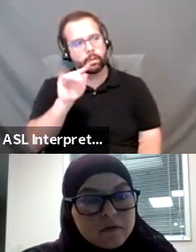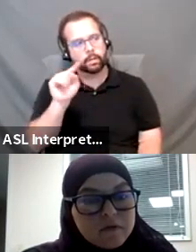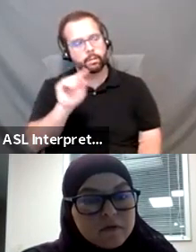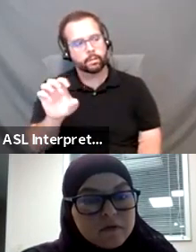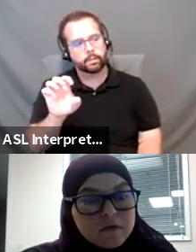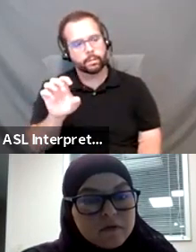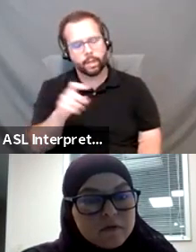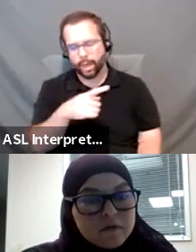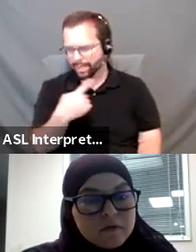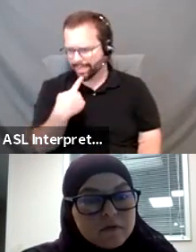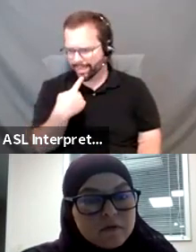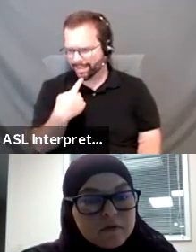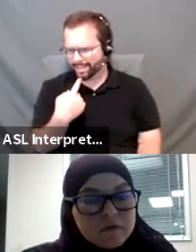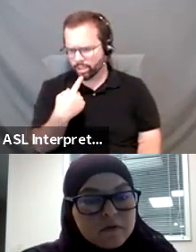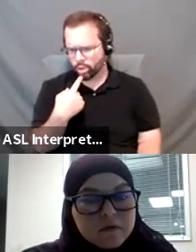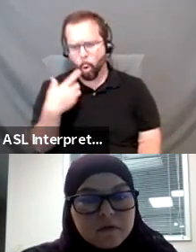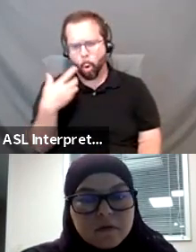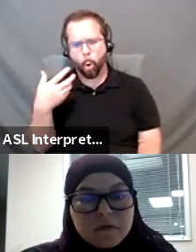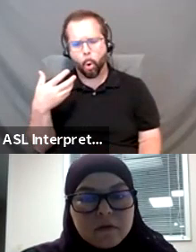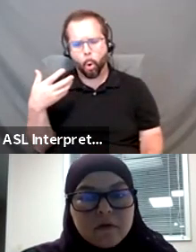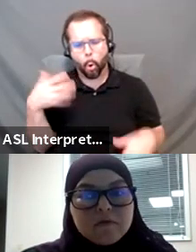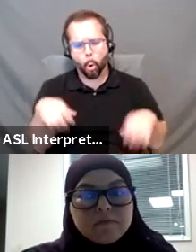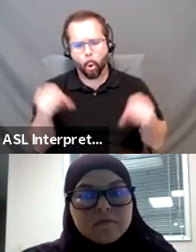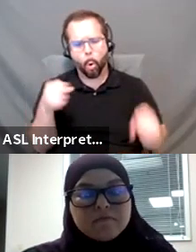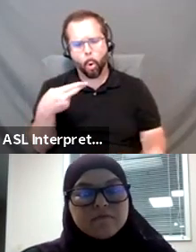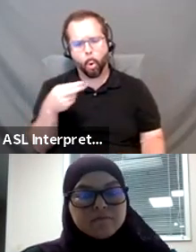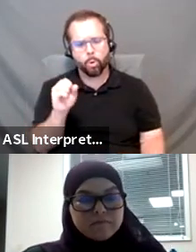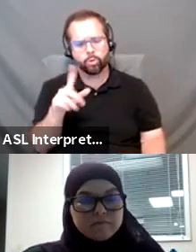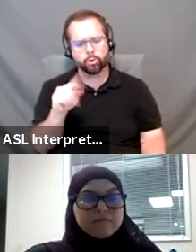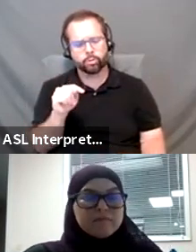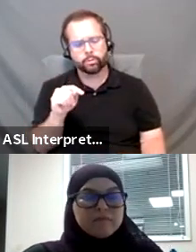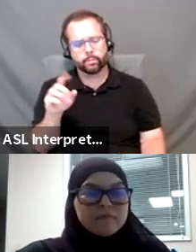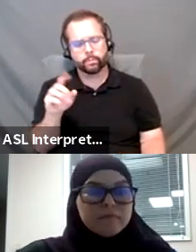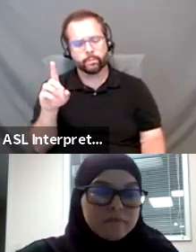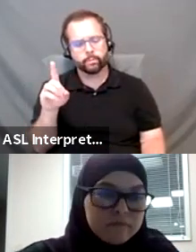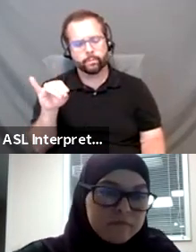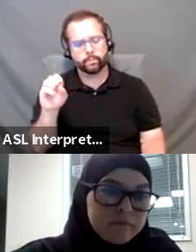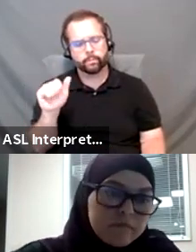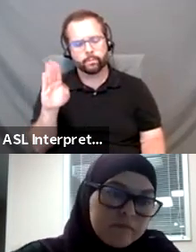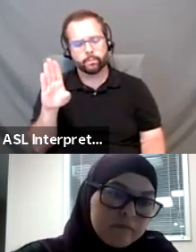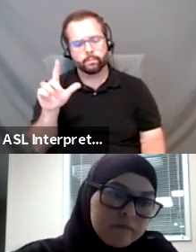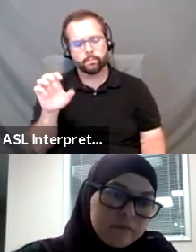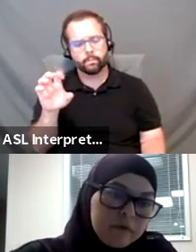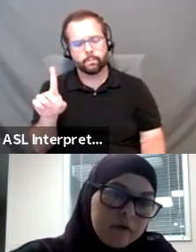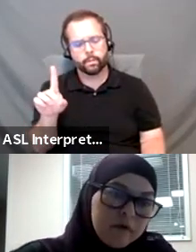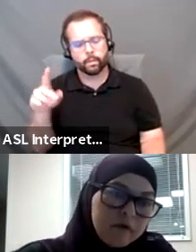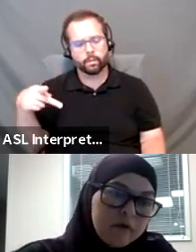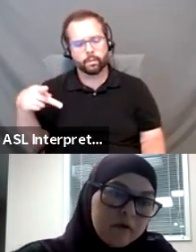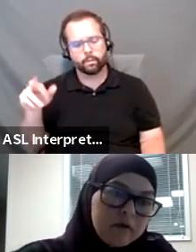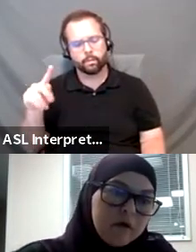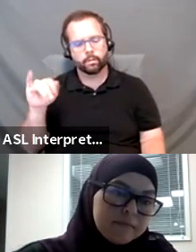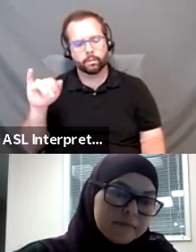disabled participant screen sharing. Um, so I can't see what they say, but you would have to optimize it for a